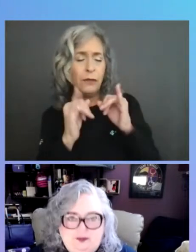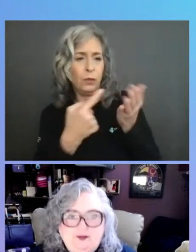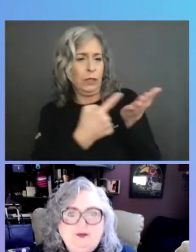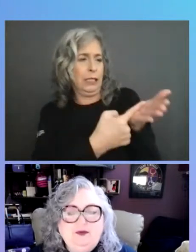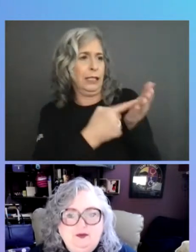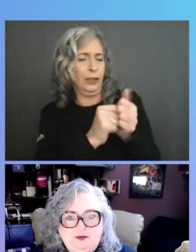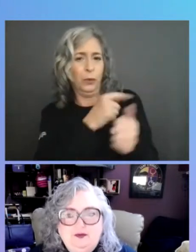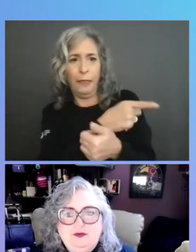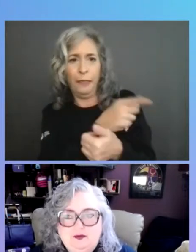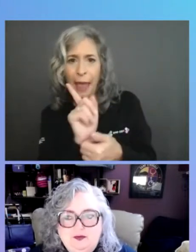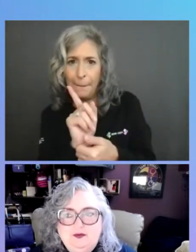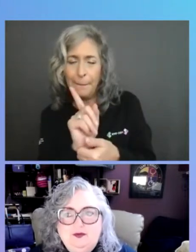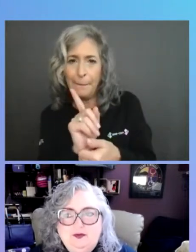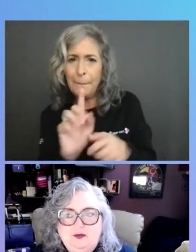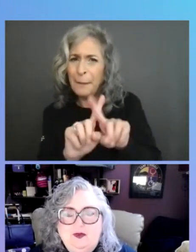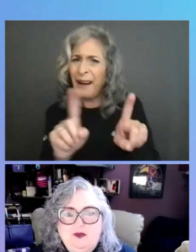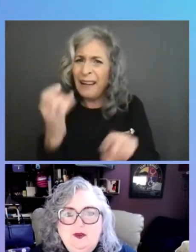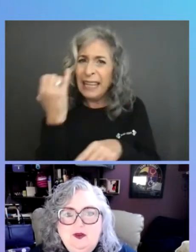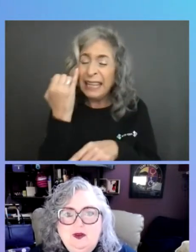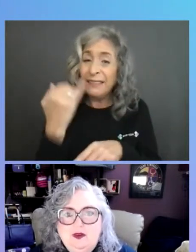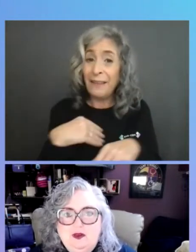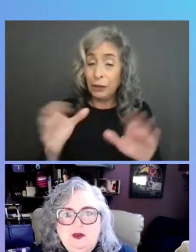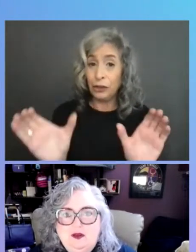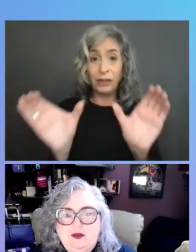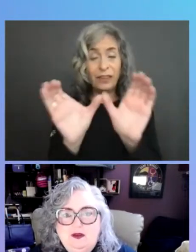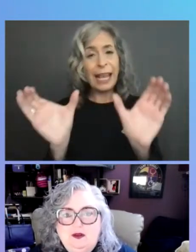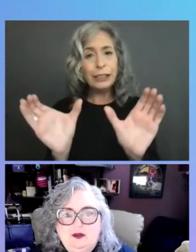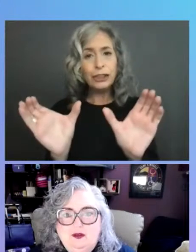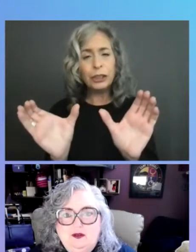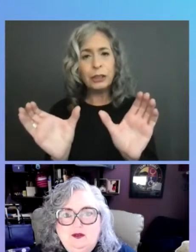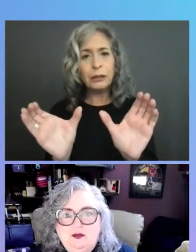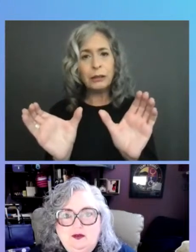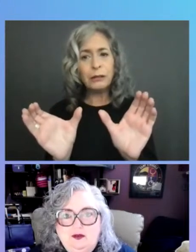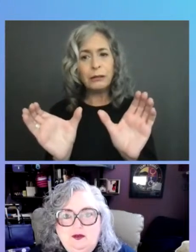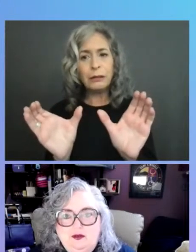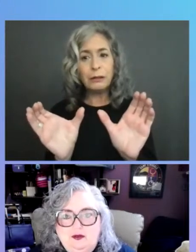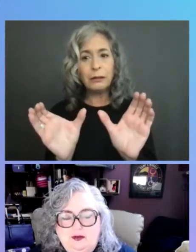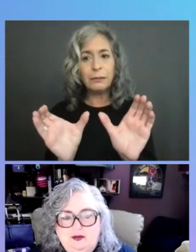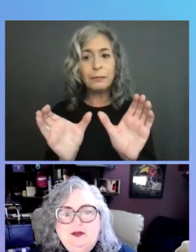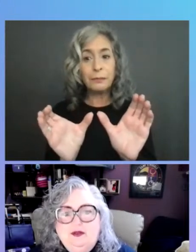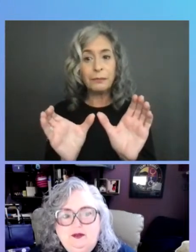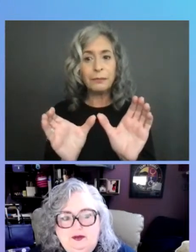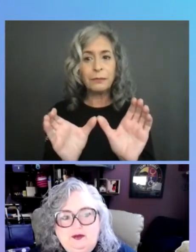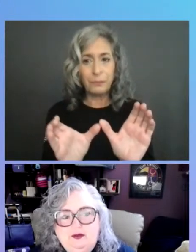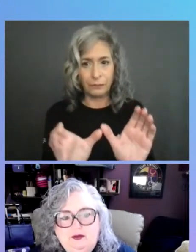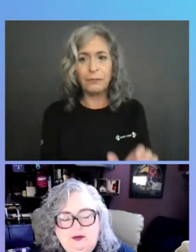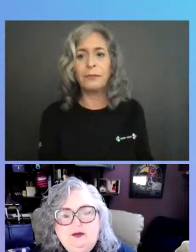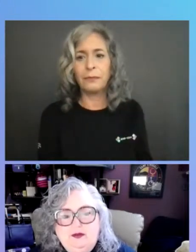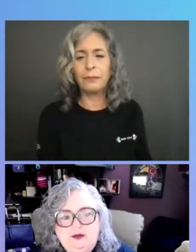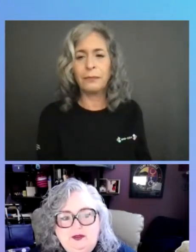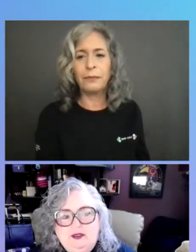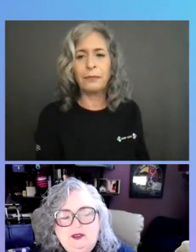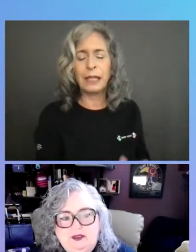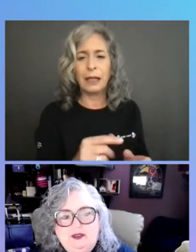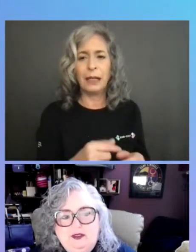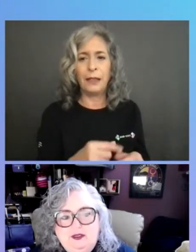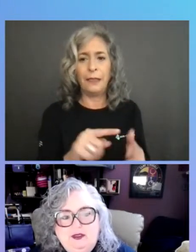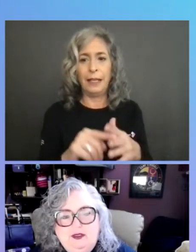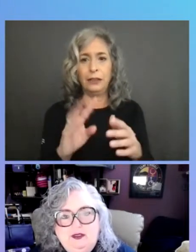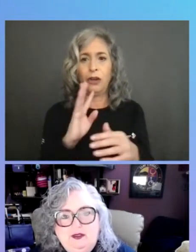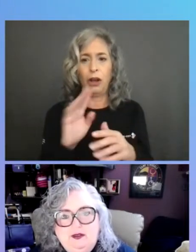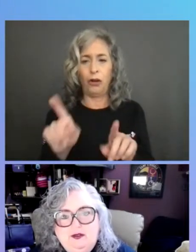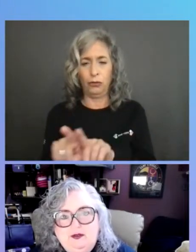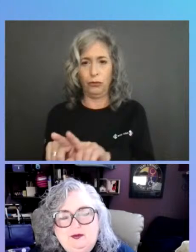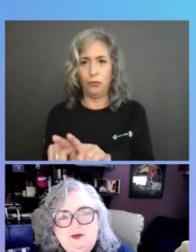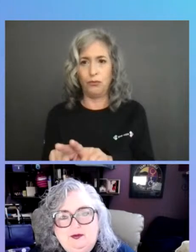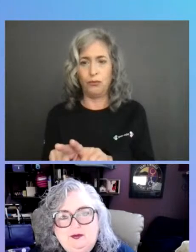that. But if they have the certification, and there are different levels of certification, and we'll get to that in this talk as well. But if they